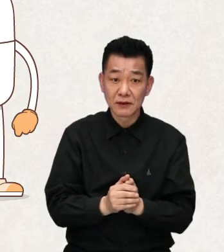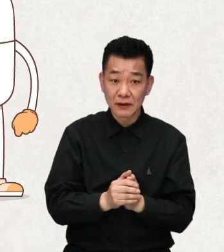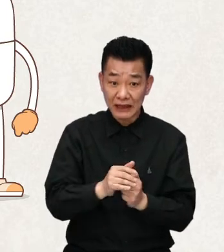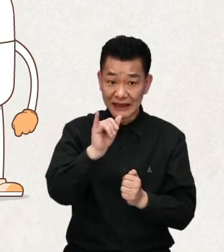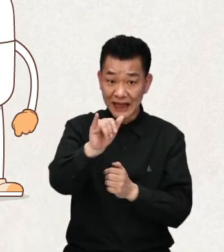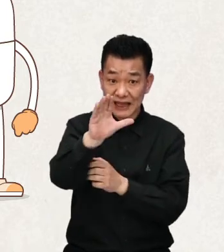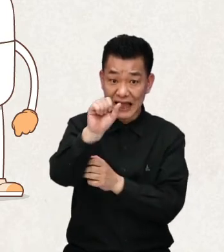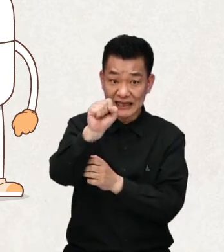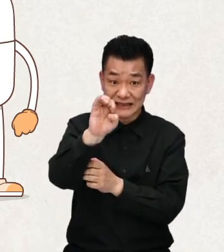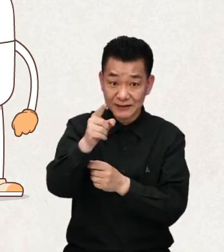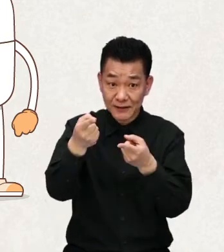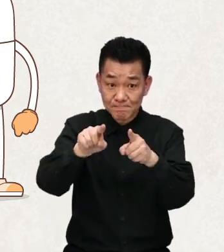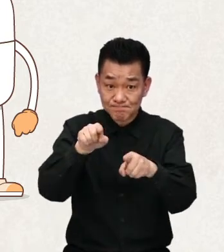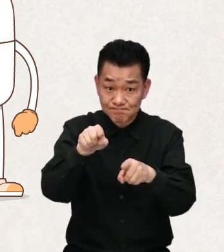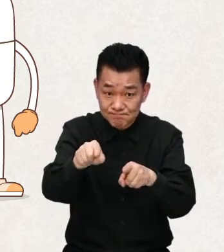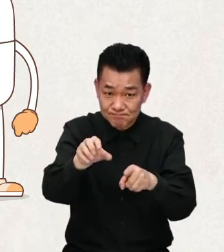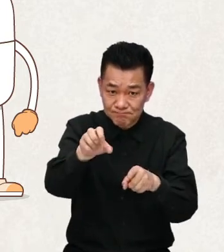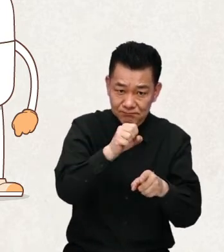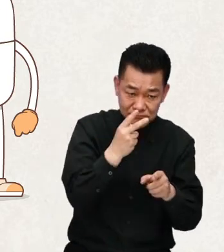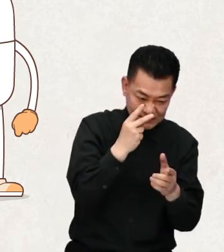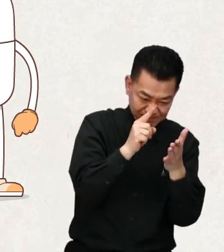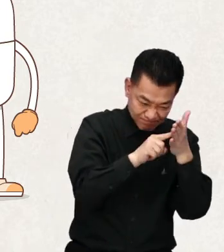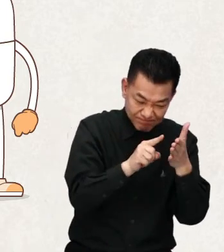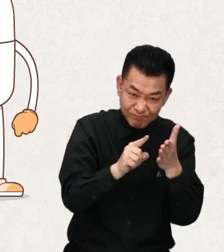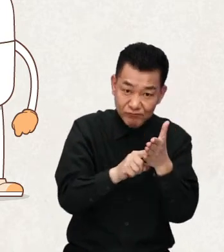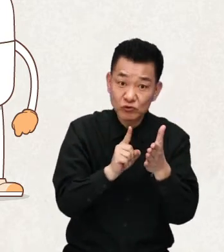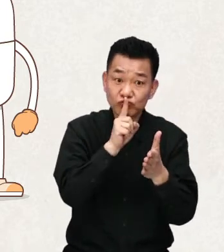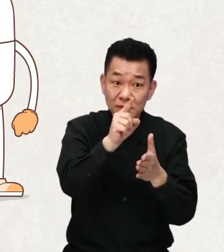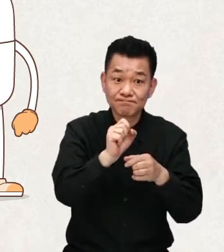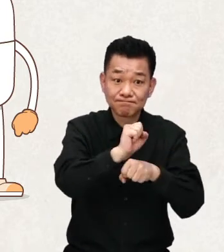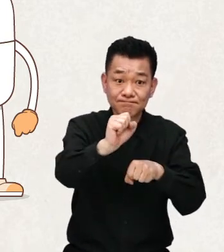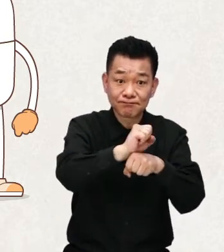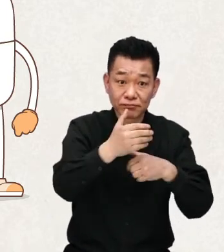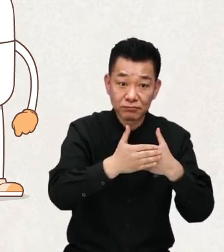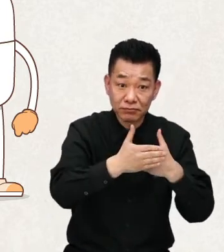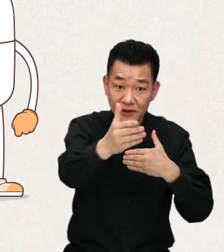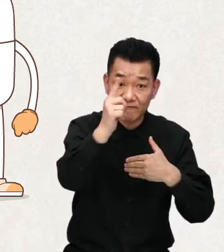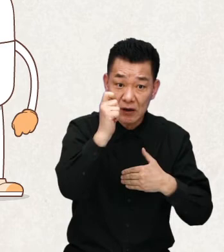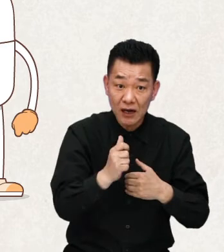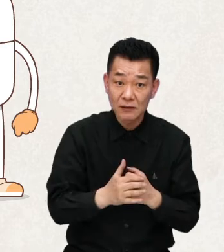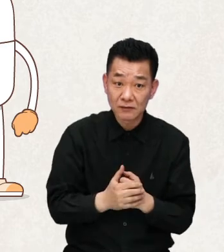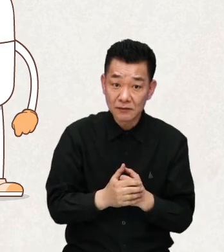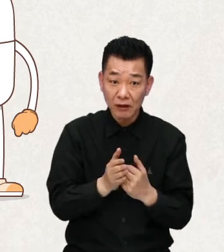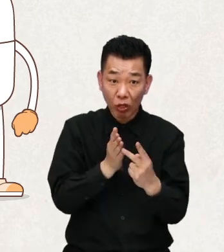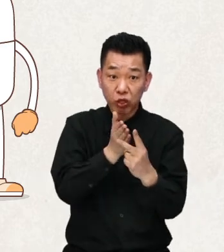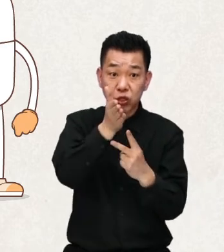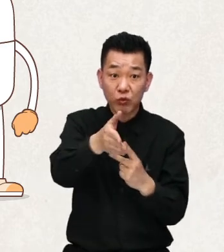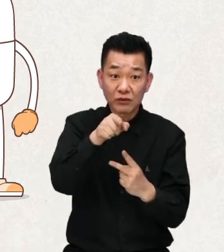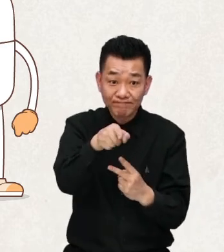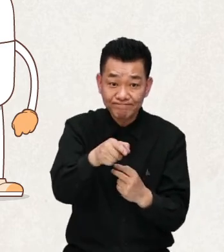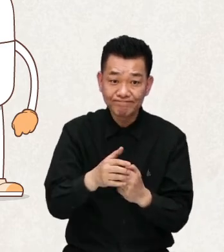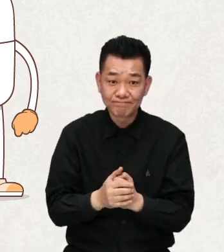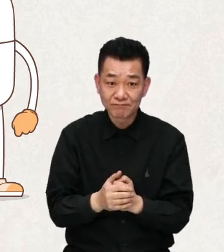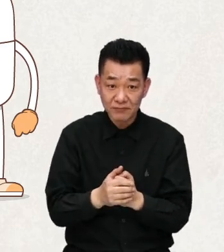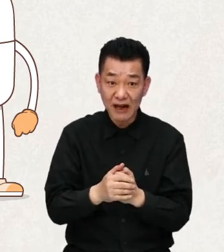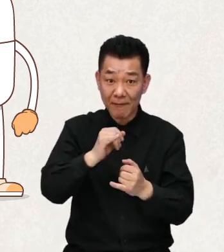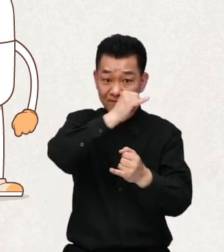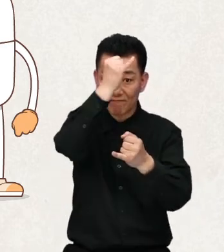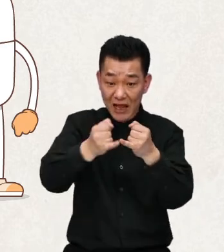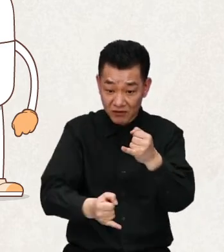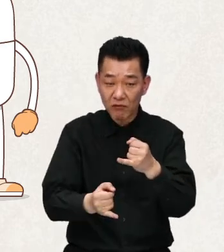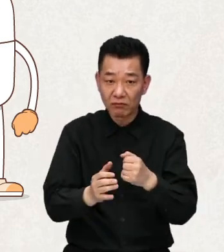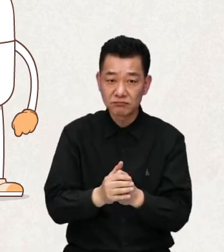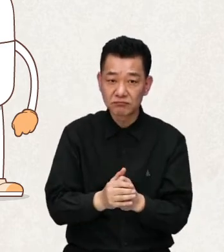the examination of the merits begins. If a decision is made through an examination, the results are notified